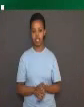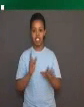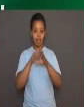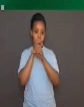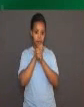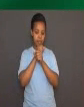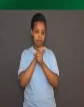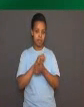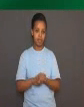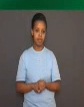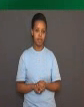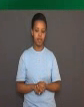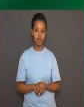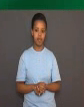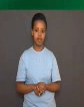Time's up!